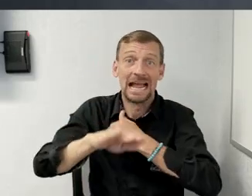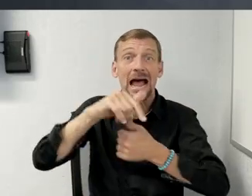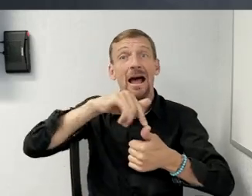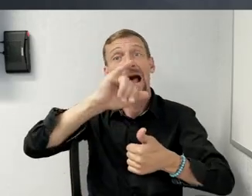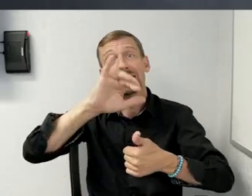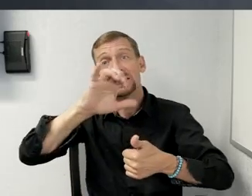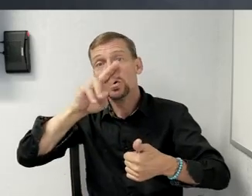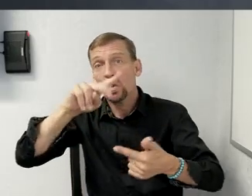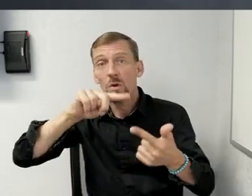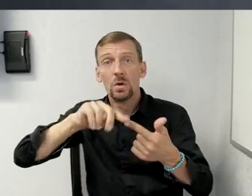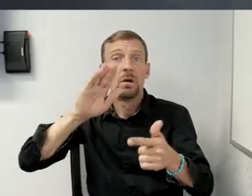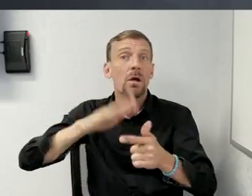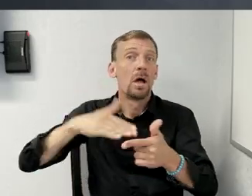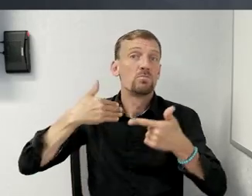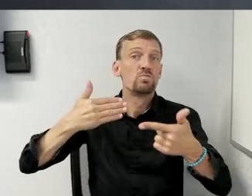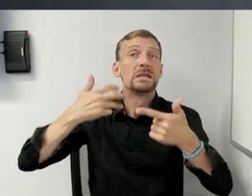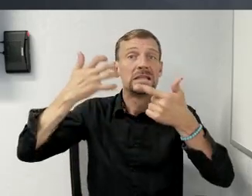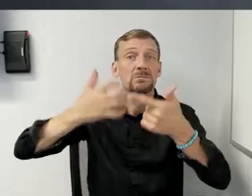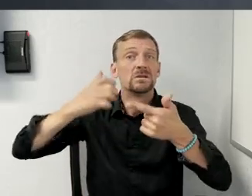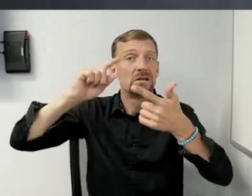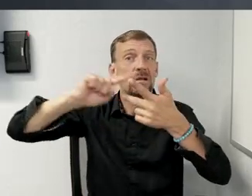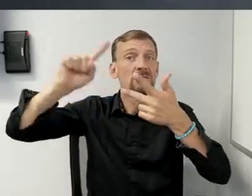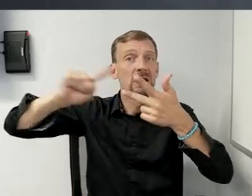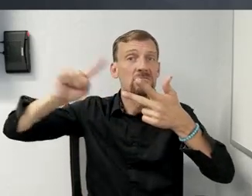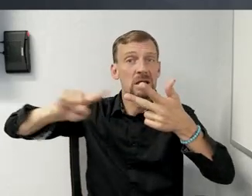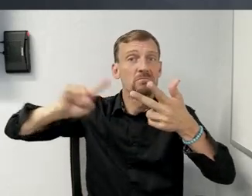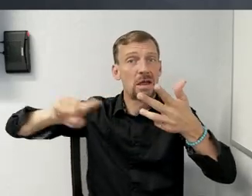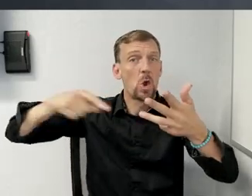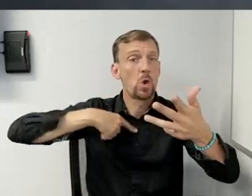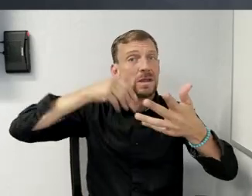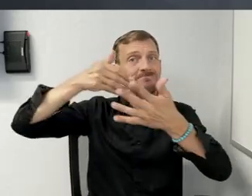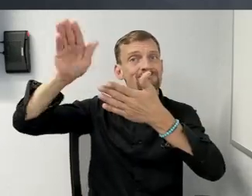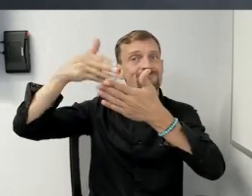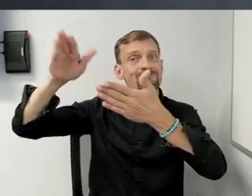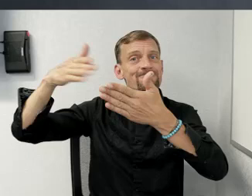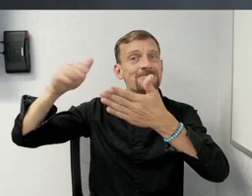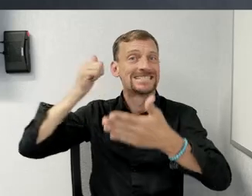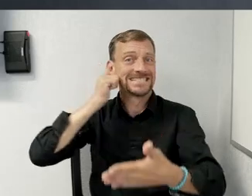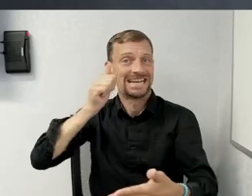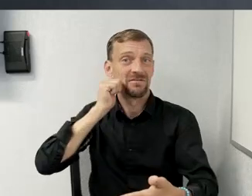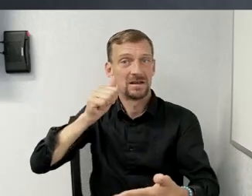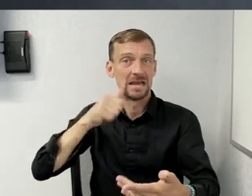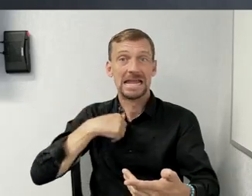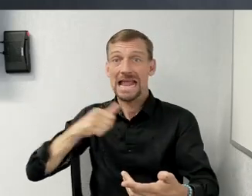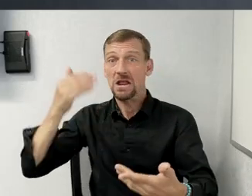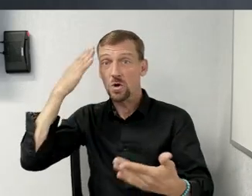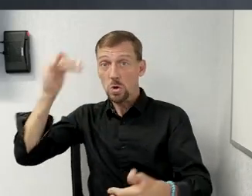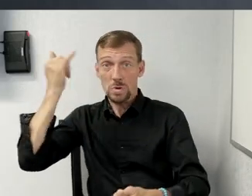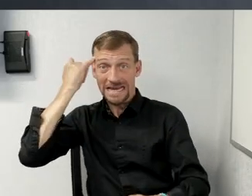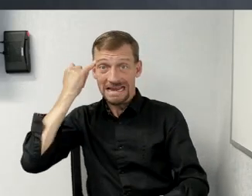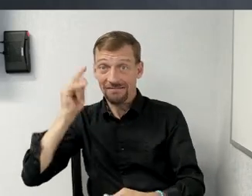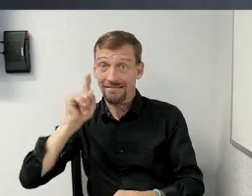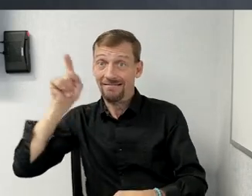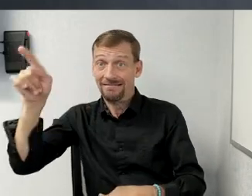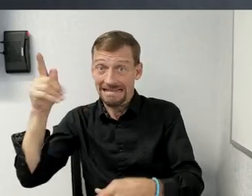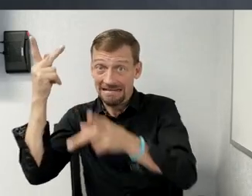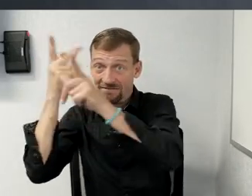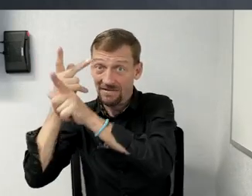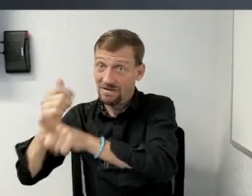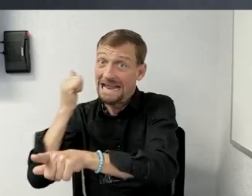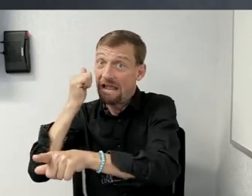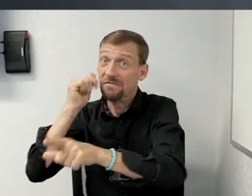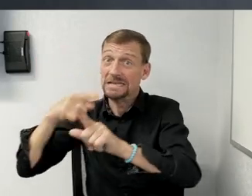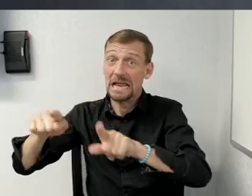ICU, the number that were on ventilators, and so forth. So I don't know if they populate it every single day, but that website